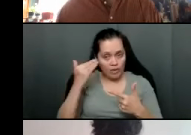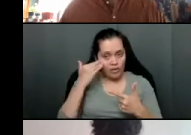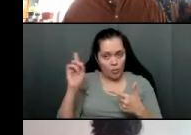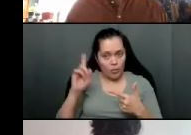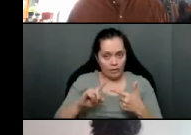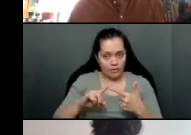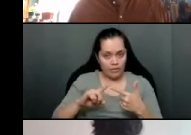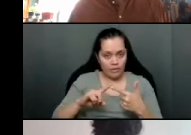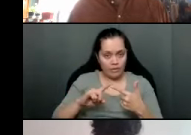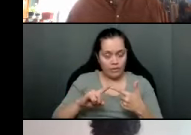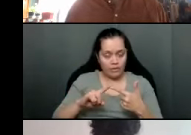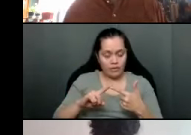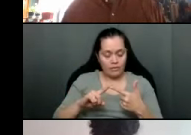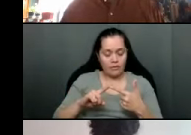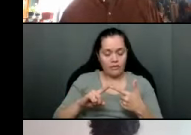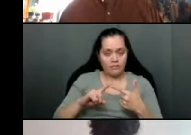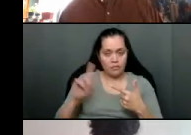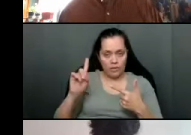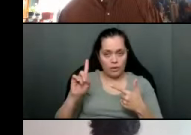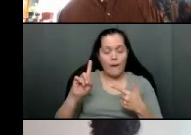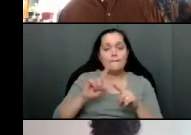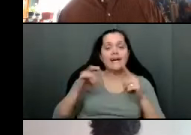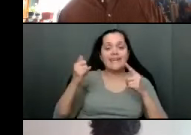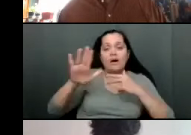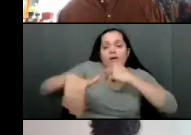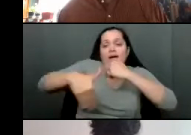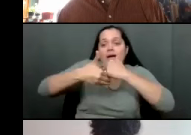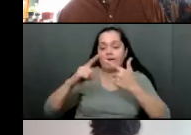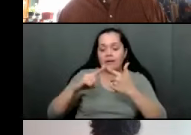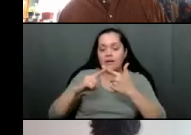where, still need to know where, but now we're adding the